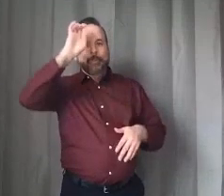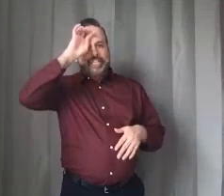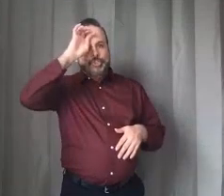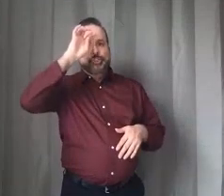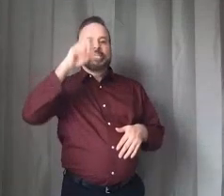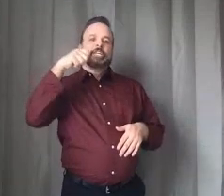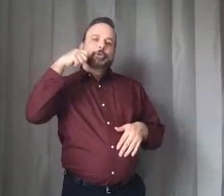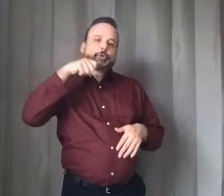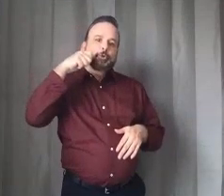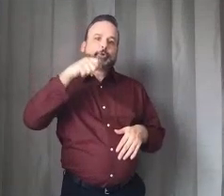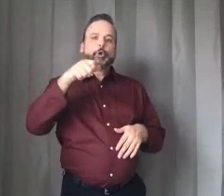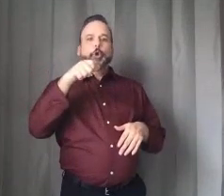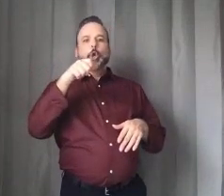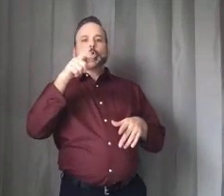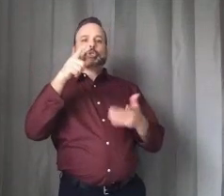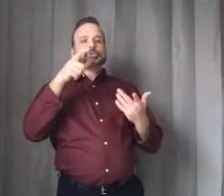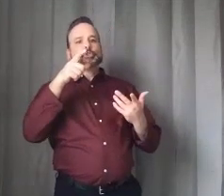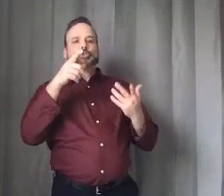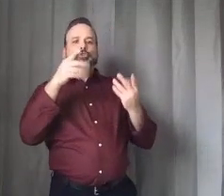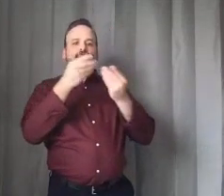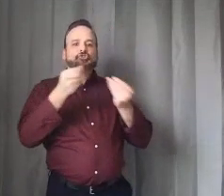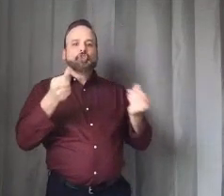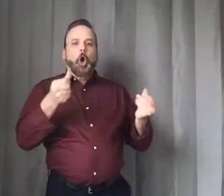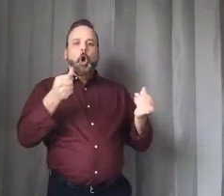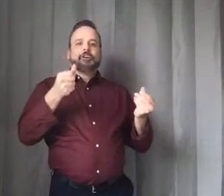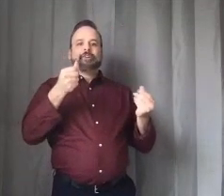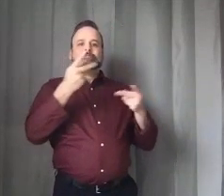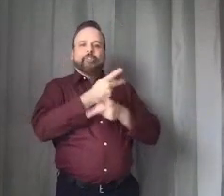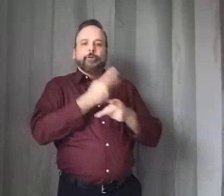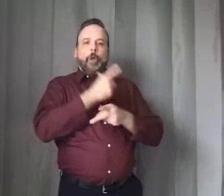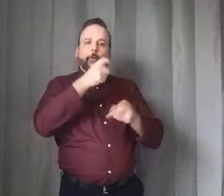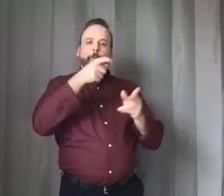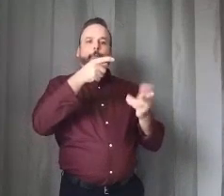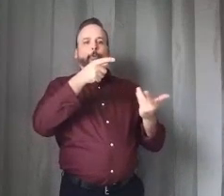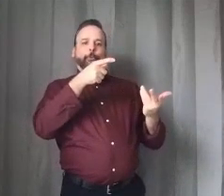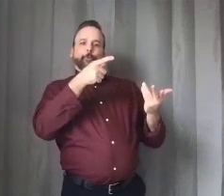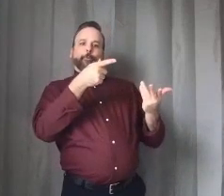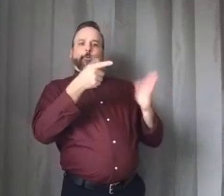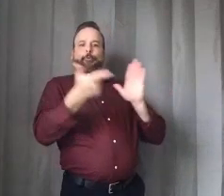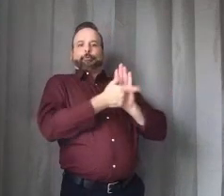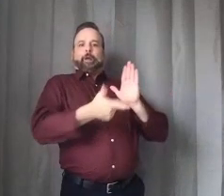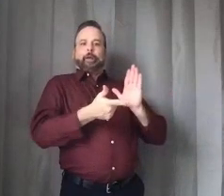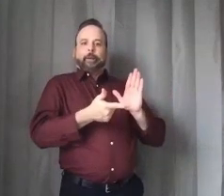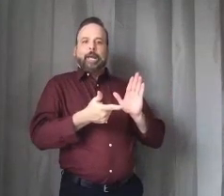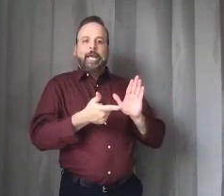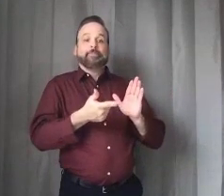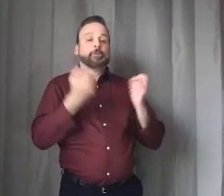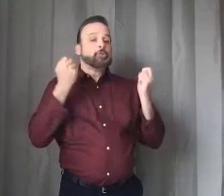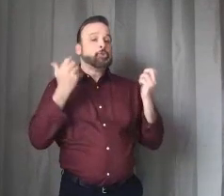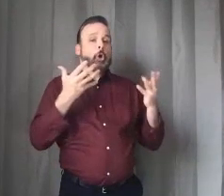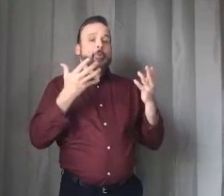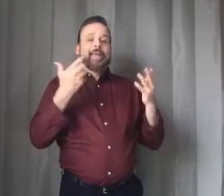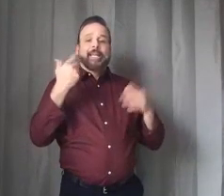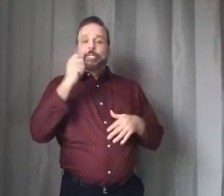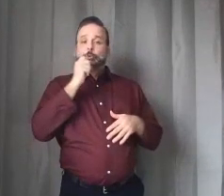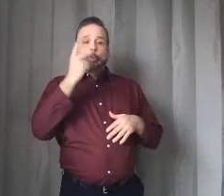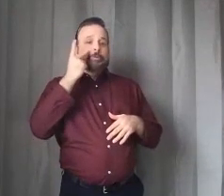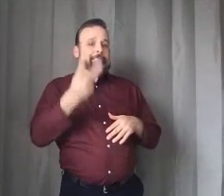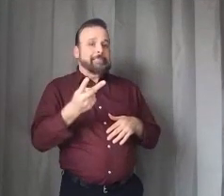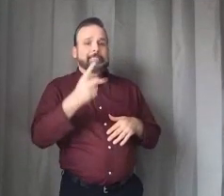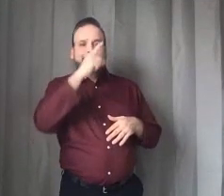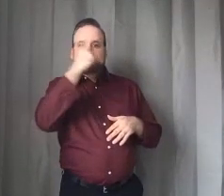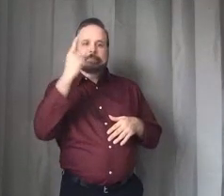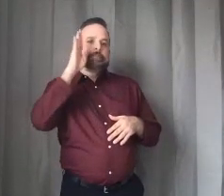girls solving crimes like Nancy Drew. There's so many things that we don't do and on screen or in books as much.